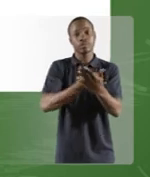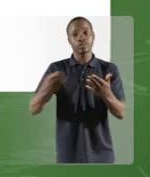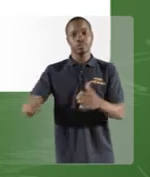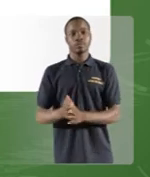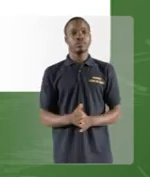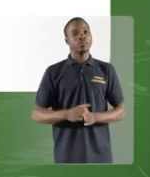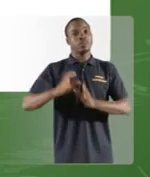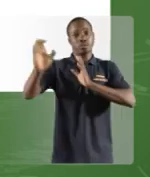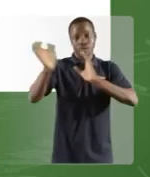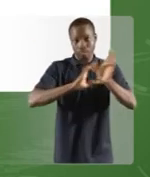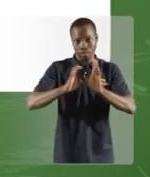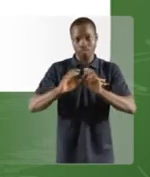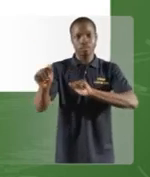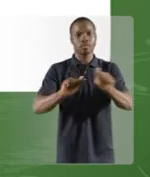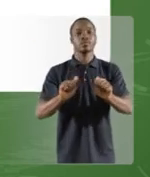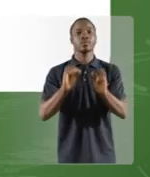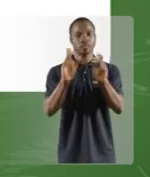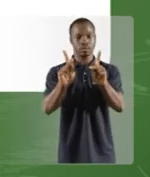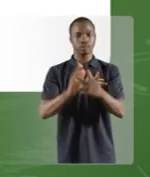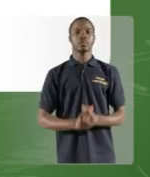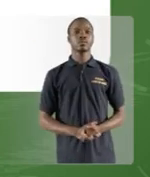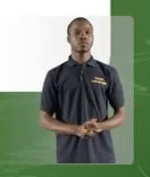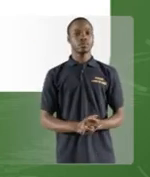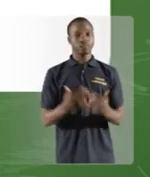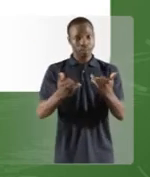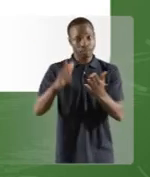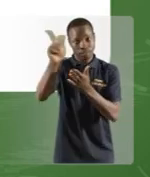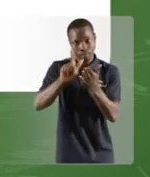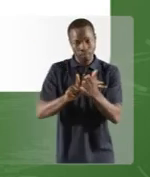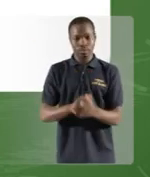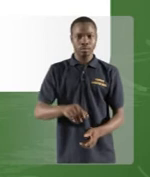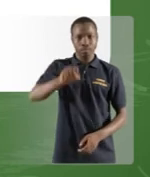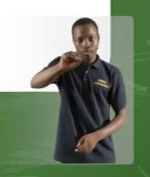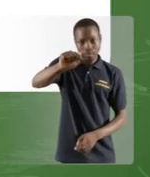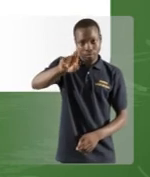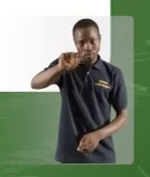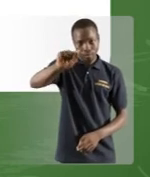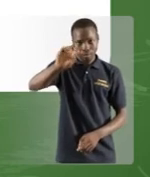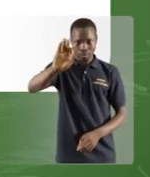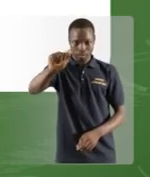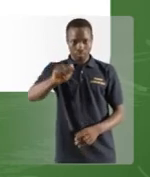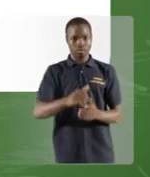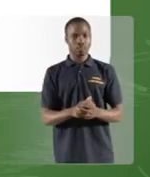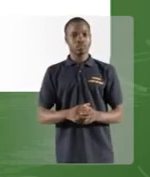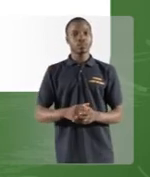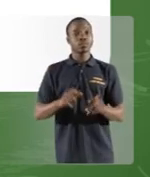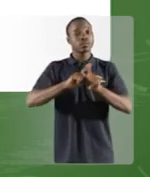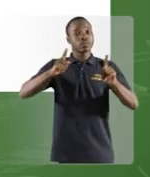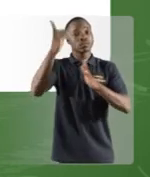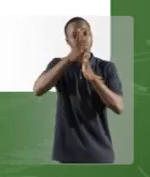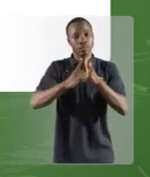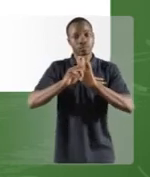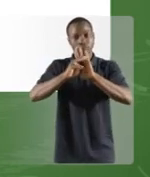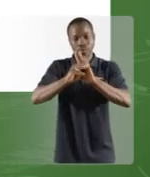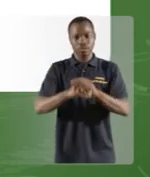communication activity. Okay? Now, let's read the instructions again. Sarafa, one of the best fashion designers